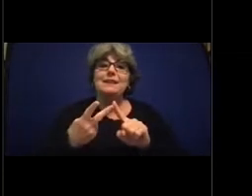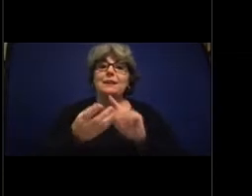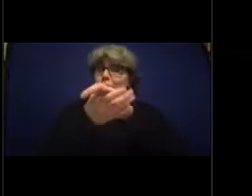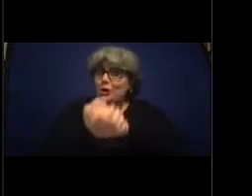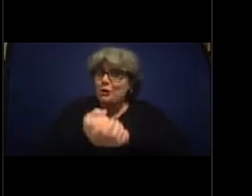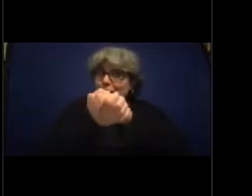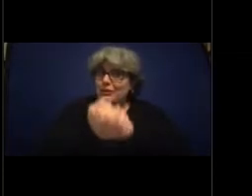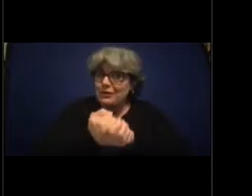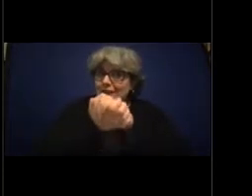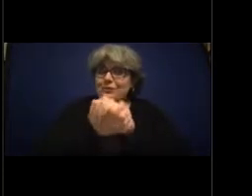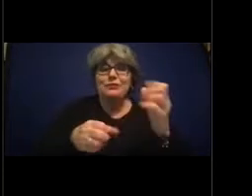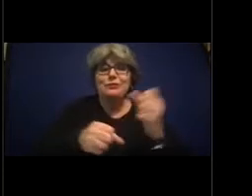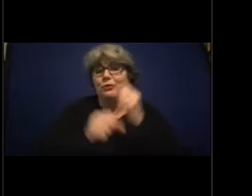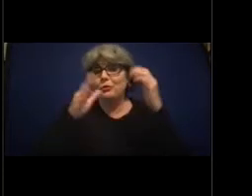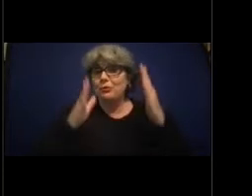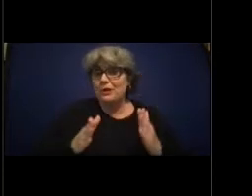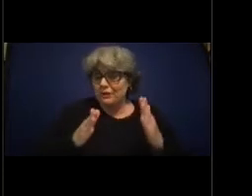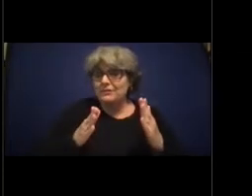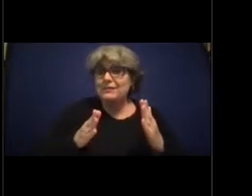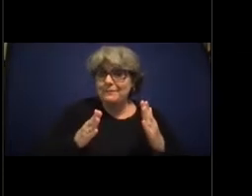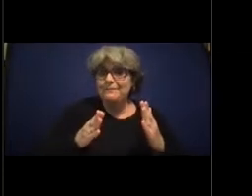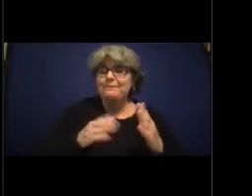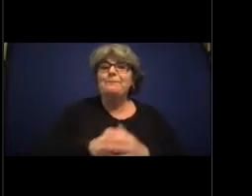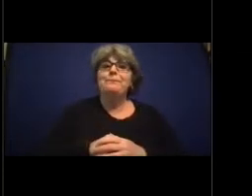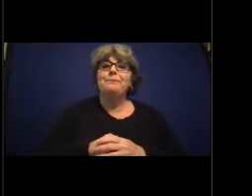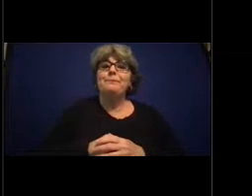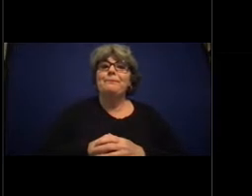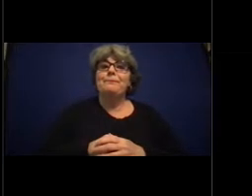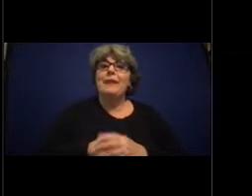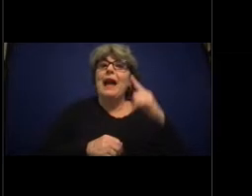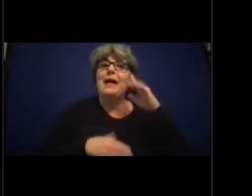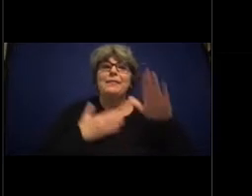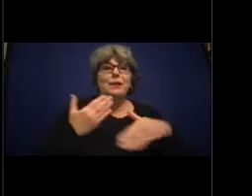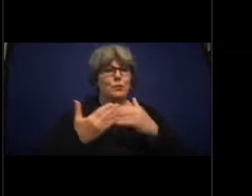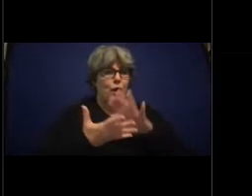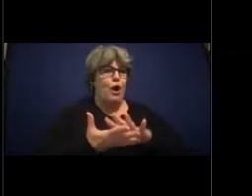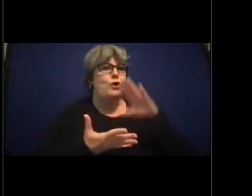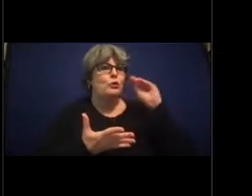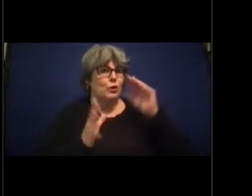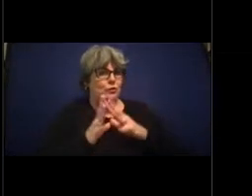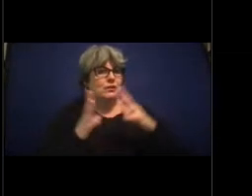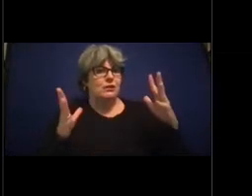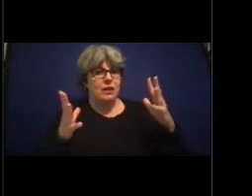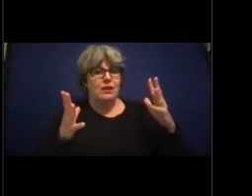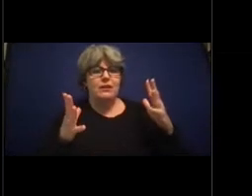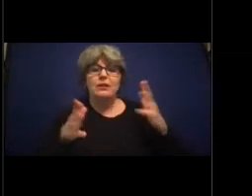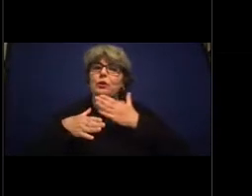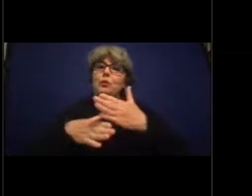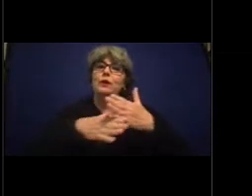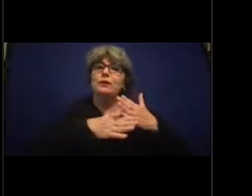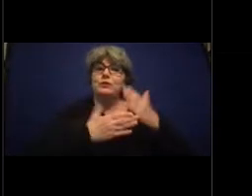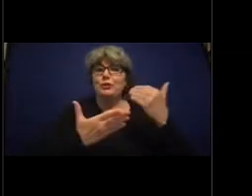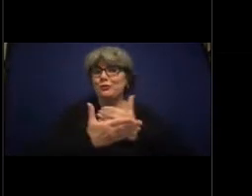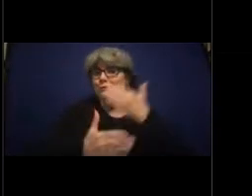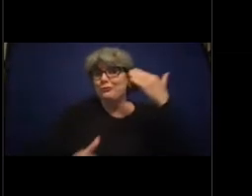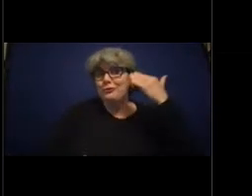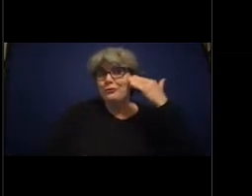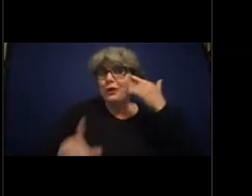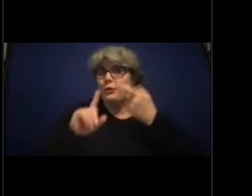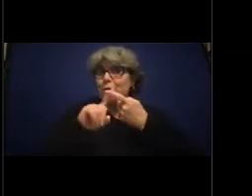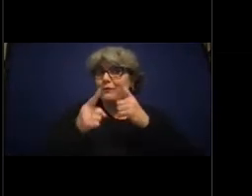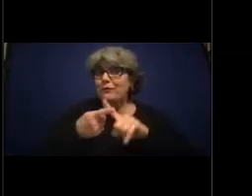congratulations to the winners of the photo contest. I think we all learned a lot, and we can share our new knowledge with friends